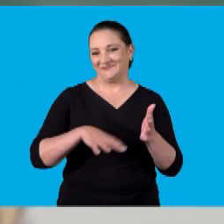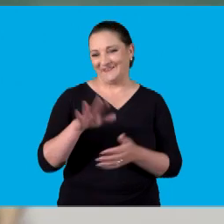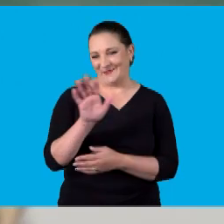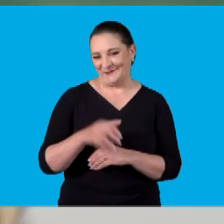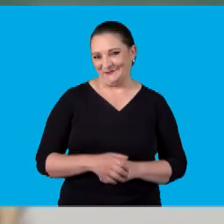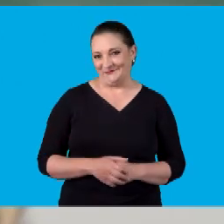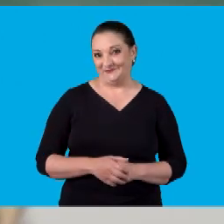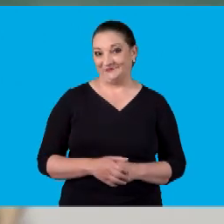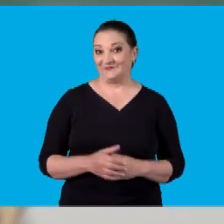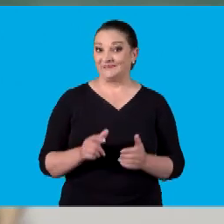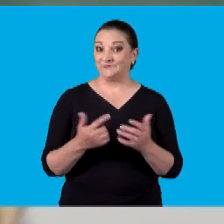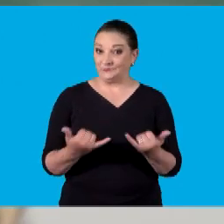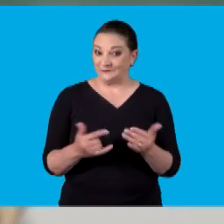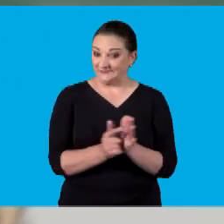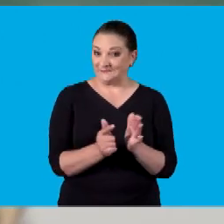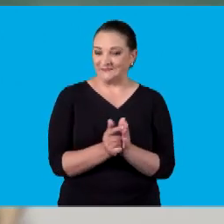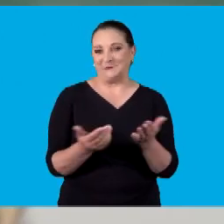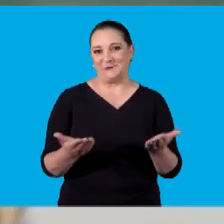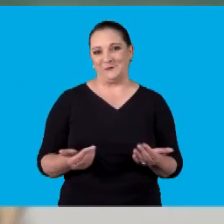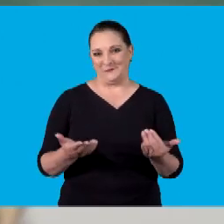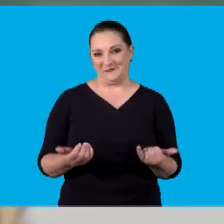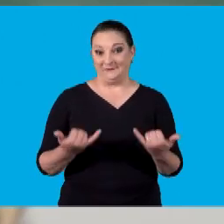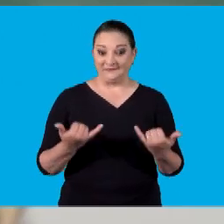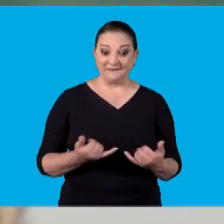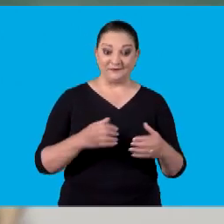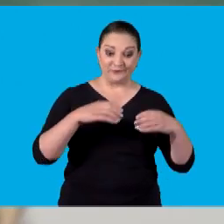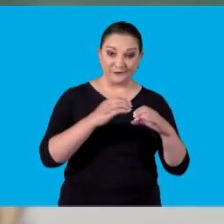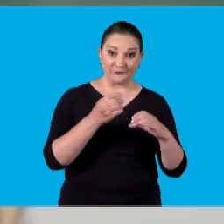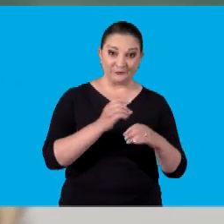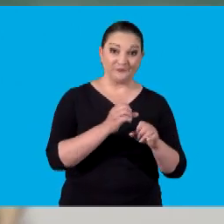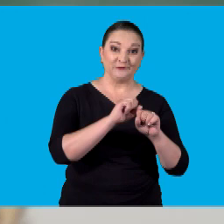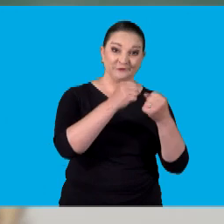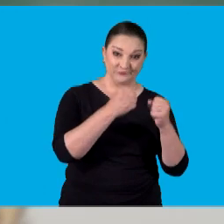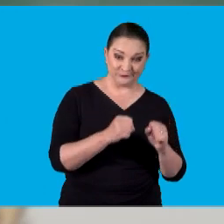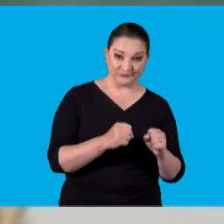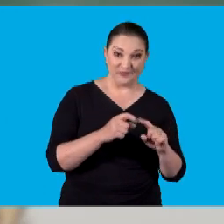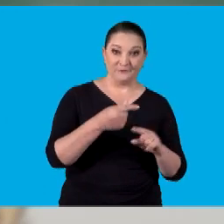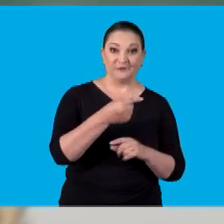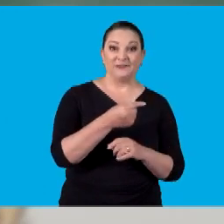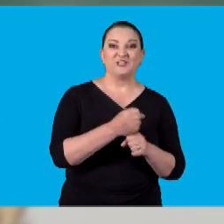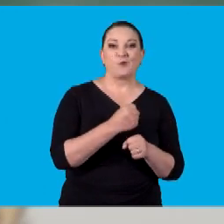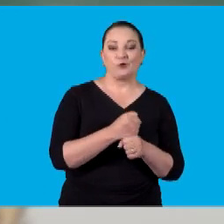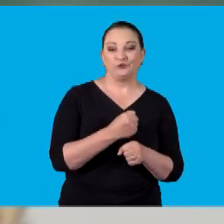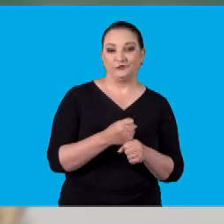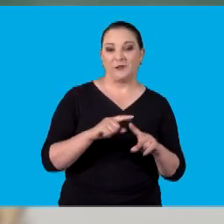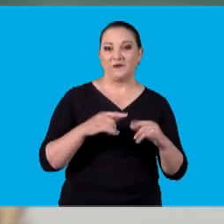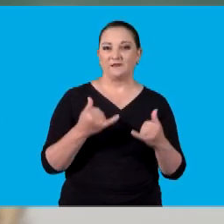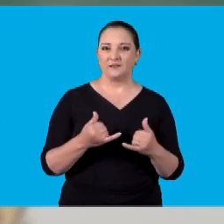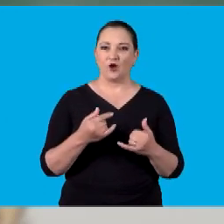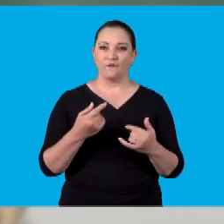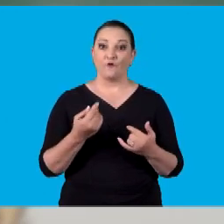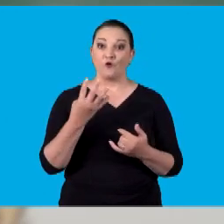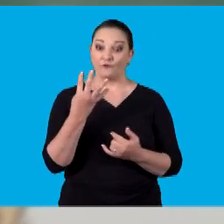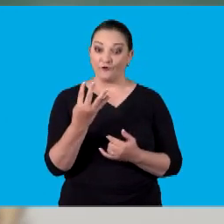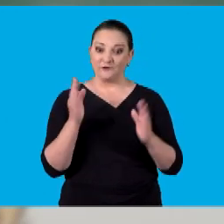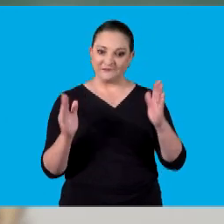Hello learners, and welcome to today's lesson of Geometry of 2D Shapes, Quadrilaterals, where today we are going to be focusing on